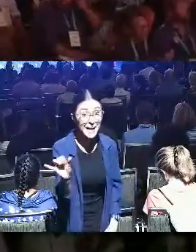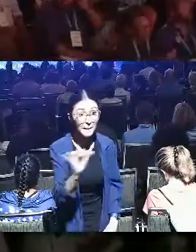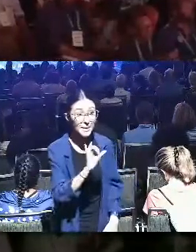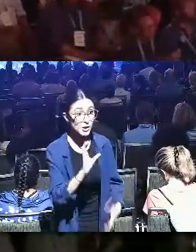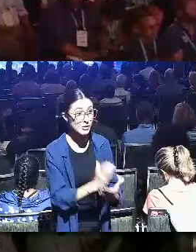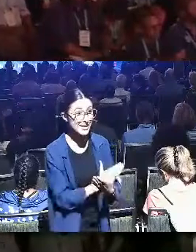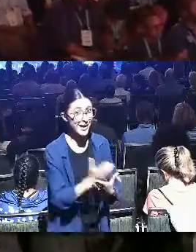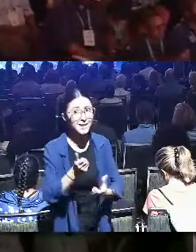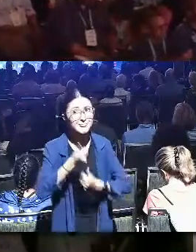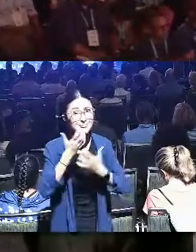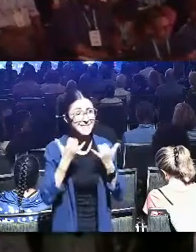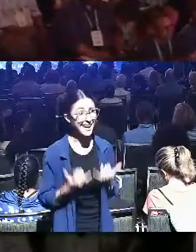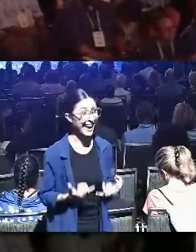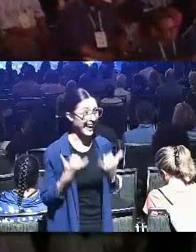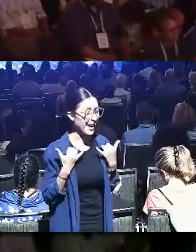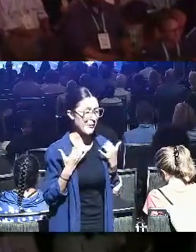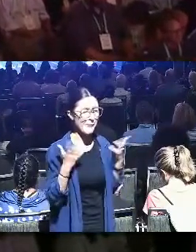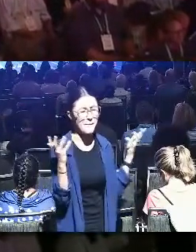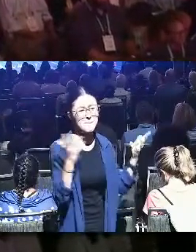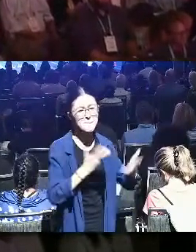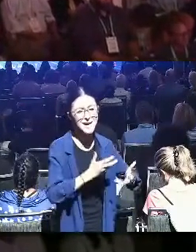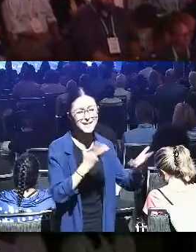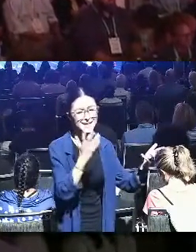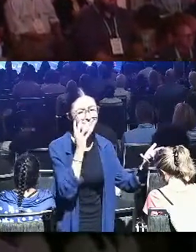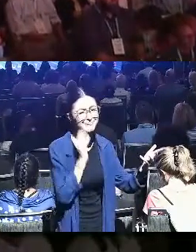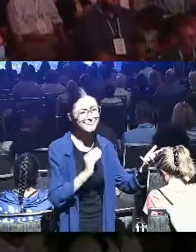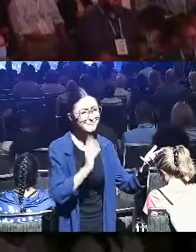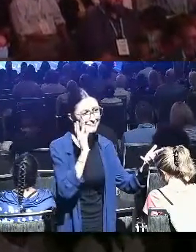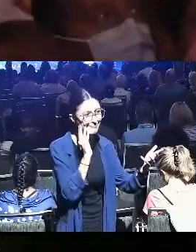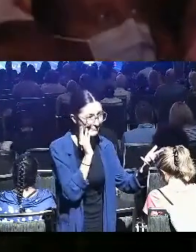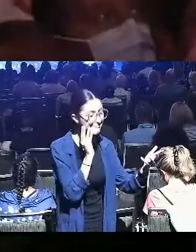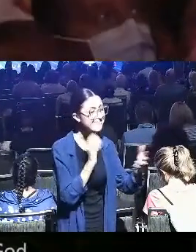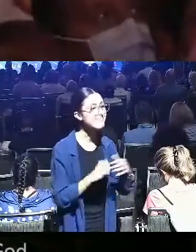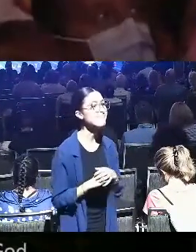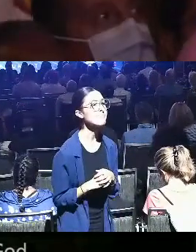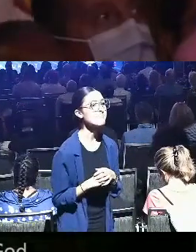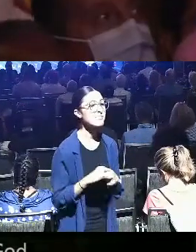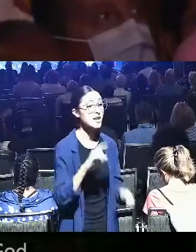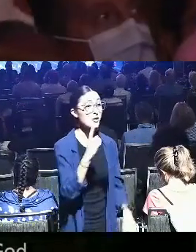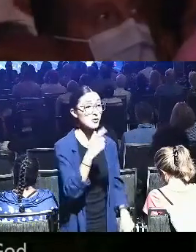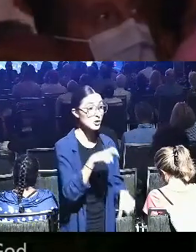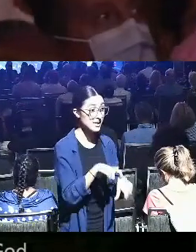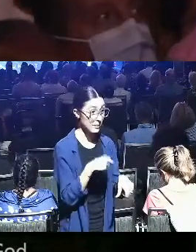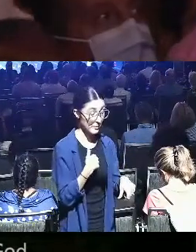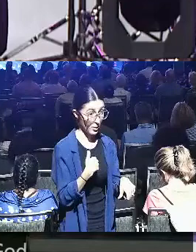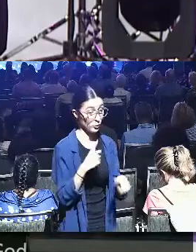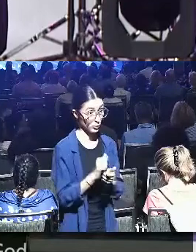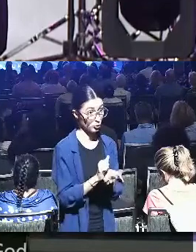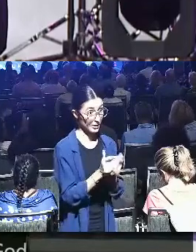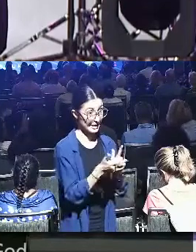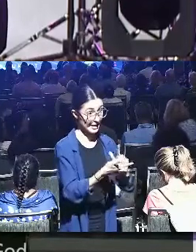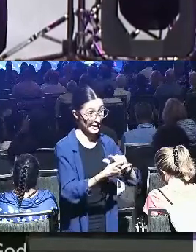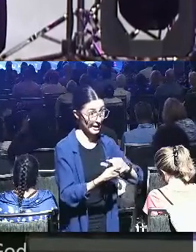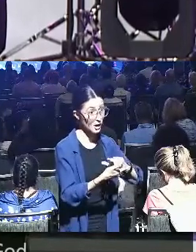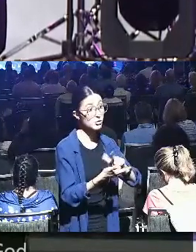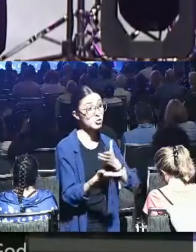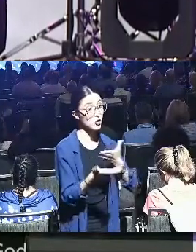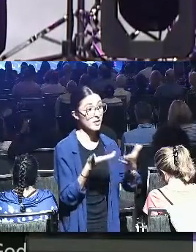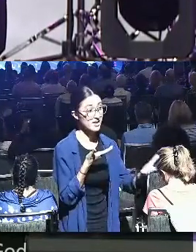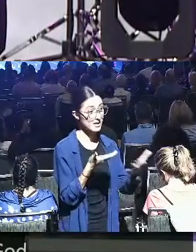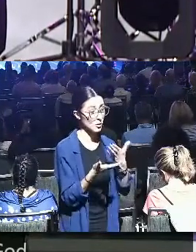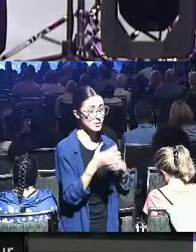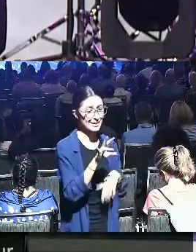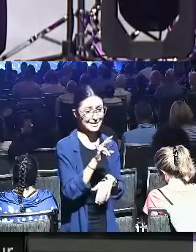Word of God. The first time I was ever translating a sermon was in a 17-hour train ride from Kiev